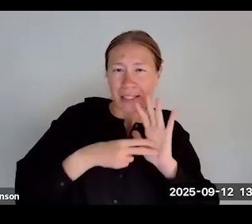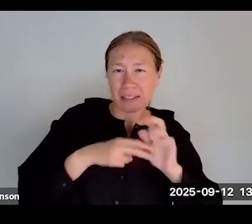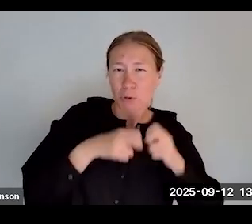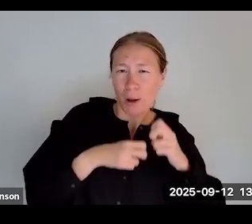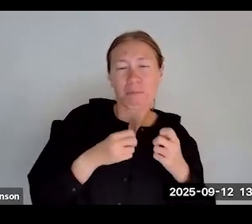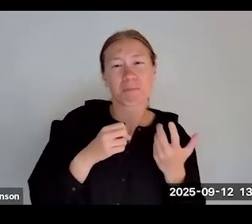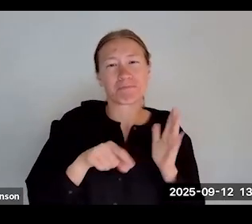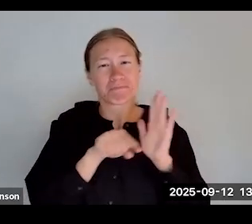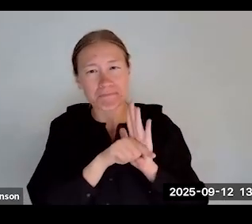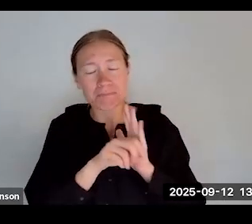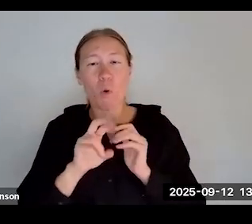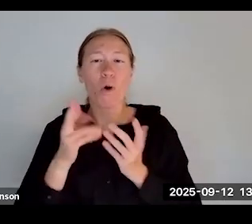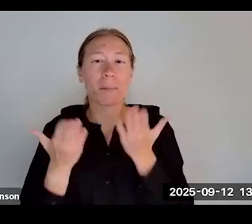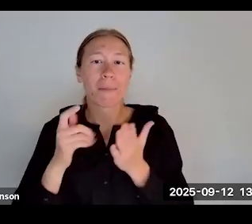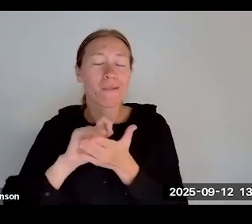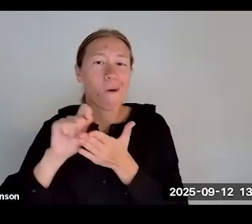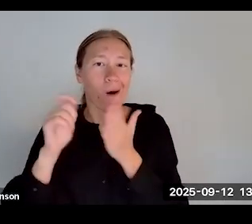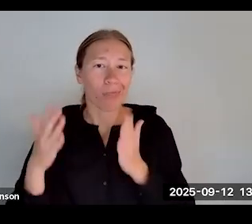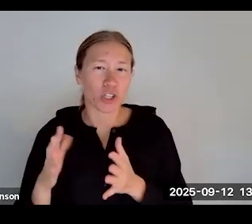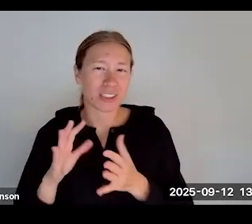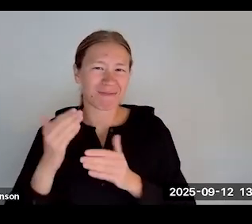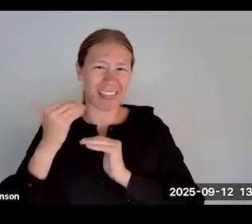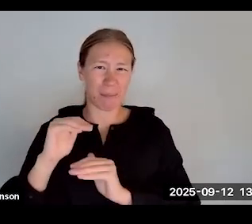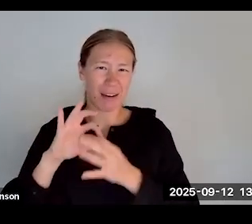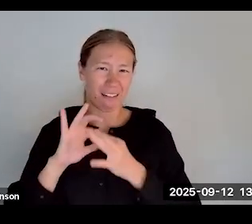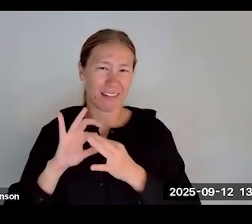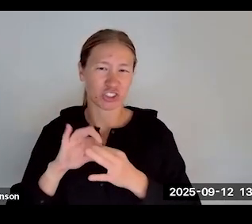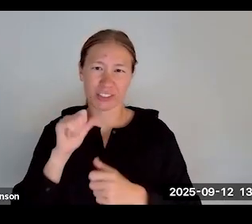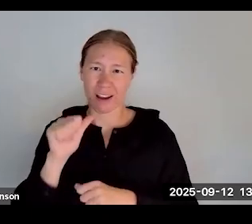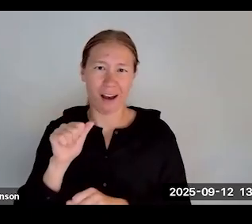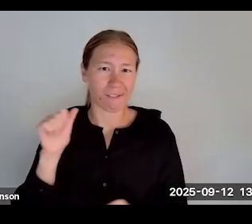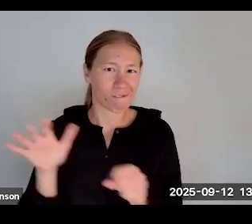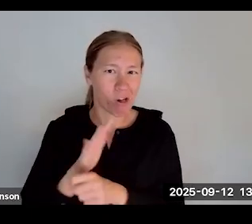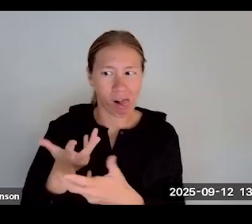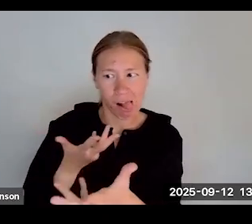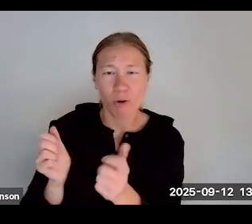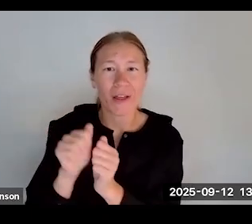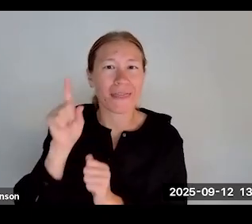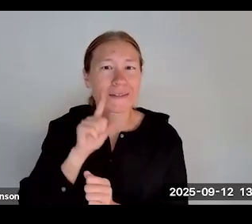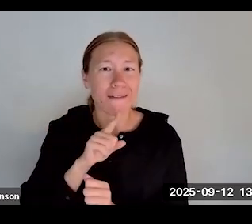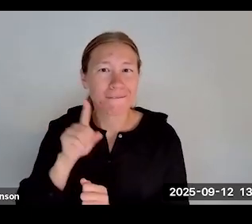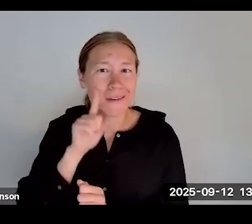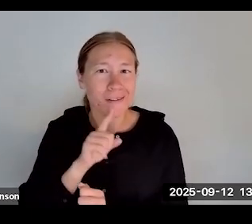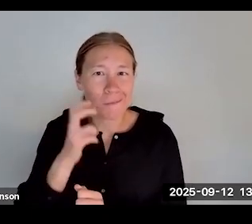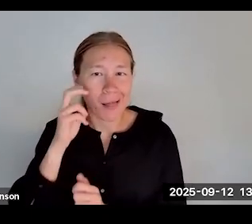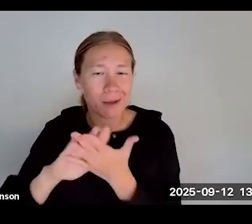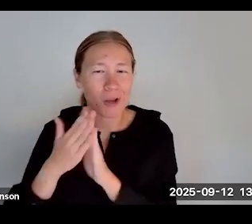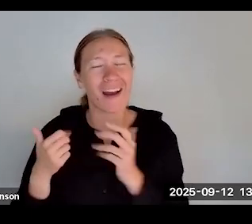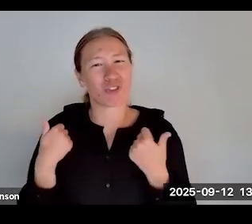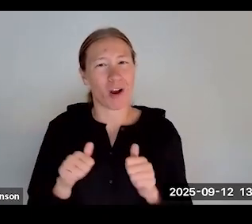limited connections with the deaf, hard of hearing, and deafblind communities. I've tried to note these throughout the presentation if it is